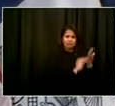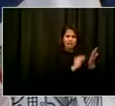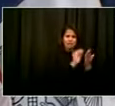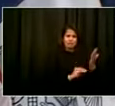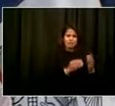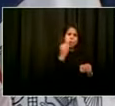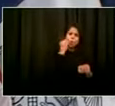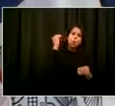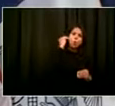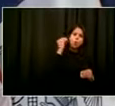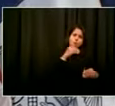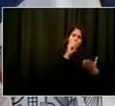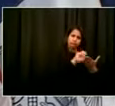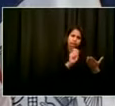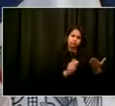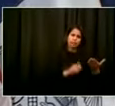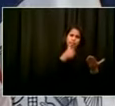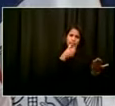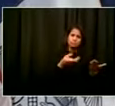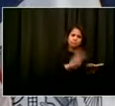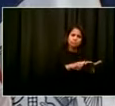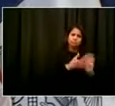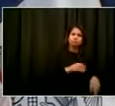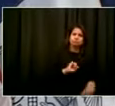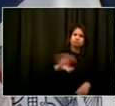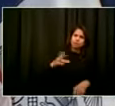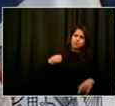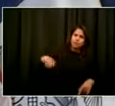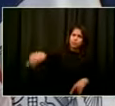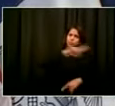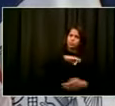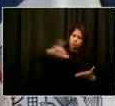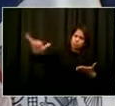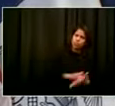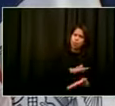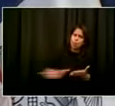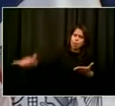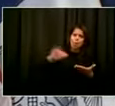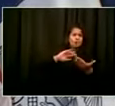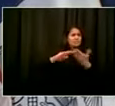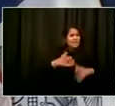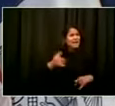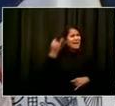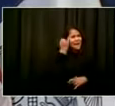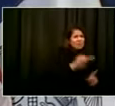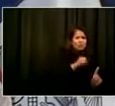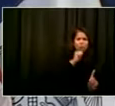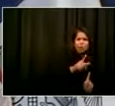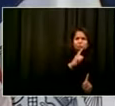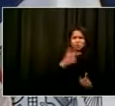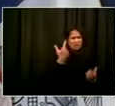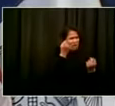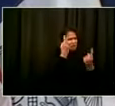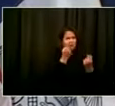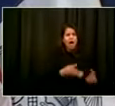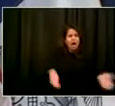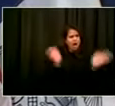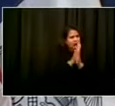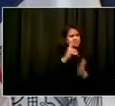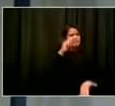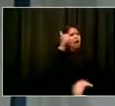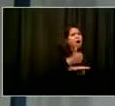ever before and showing people that everyone needs to participate. So here to talk about this effort, my senior advisor